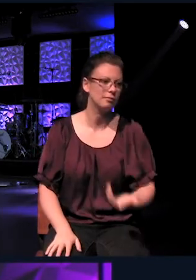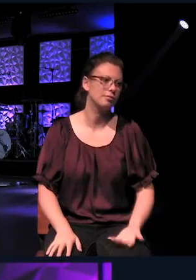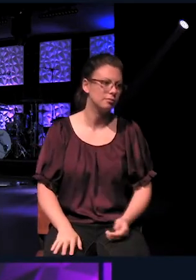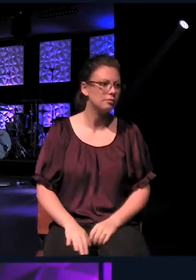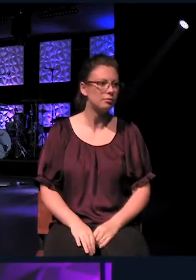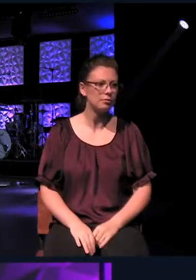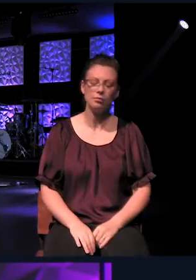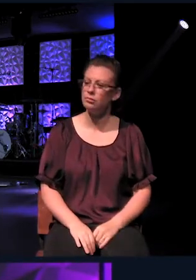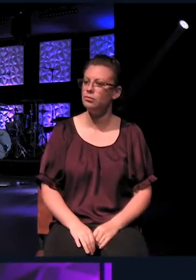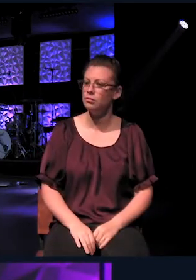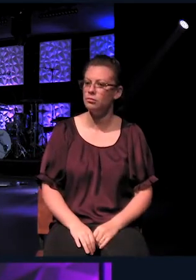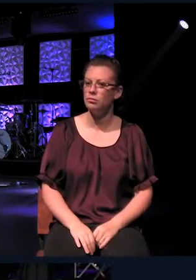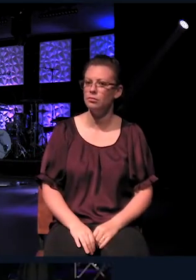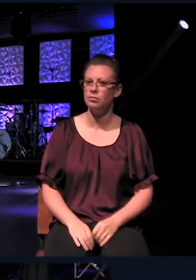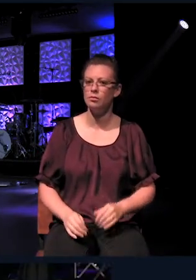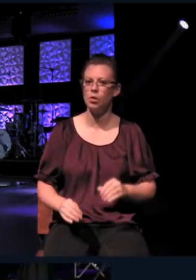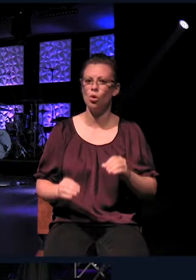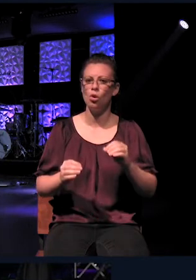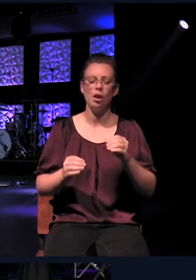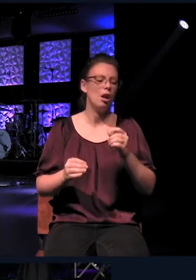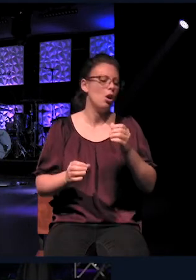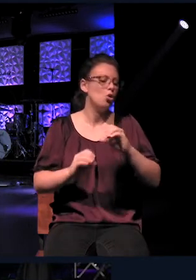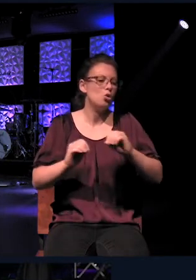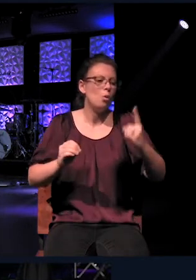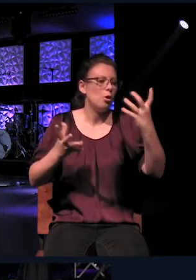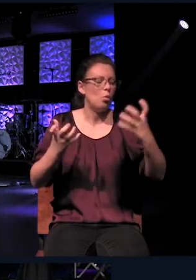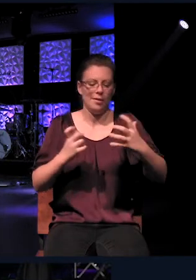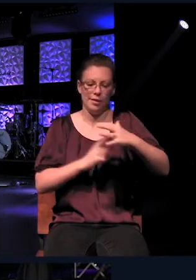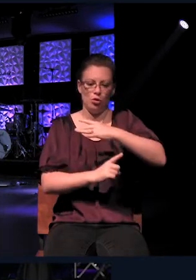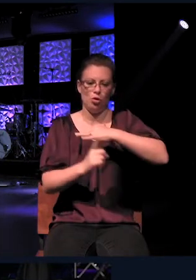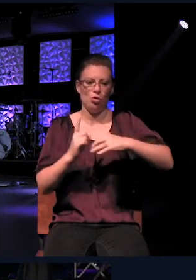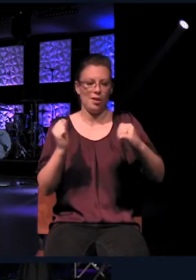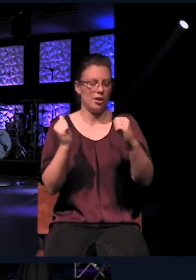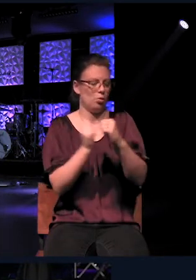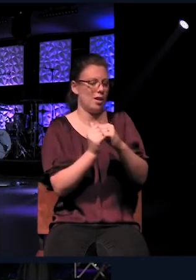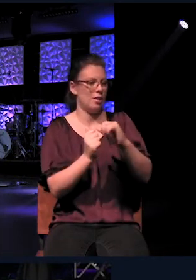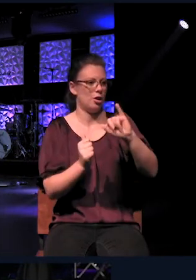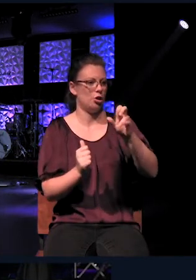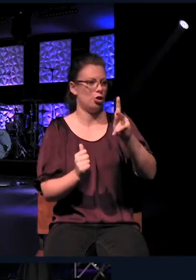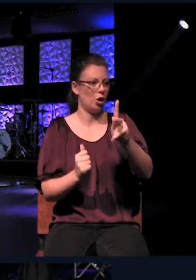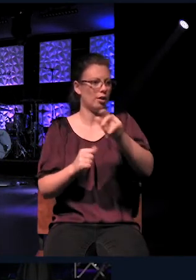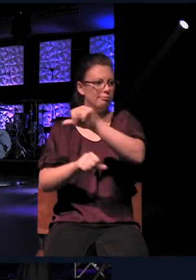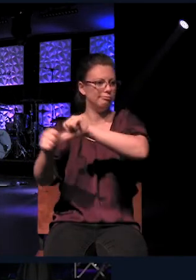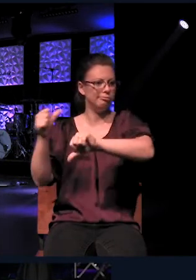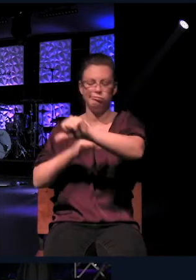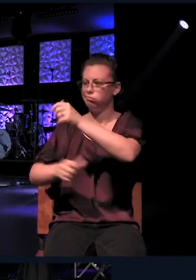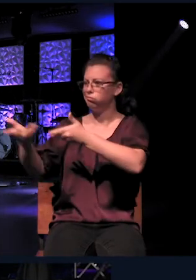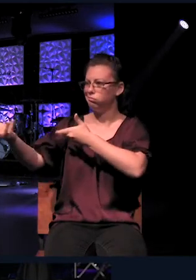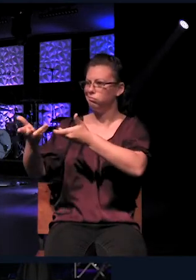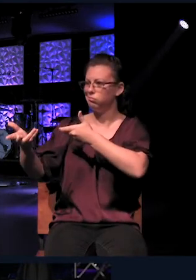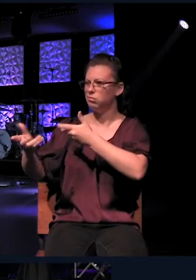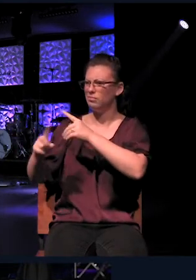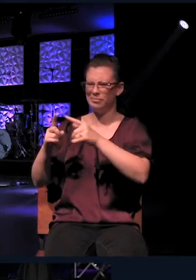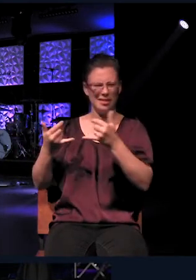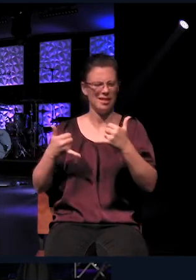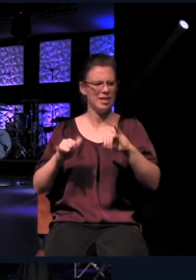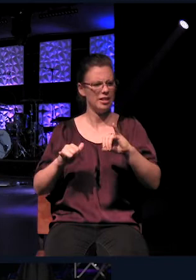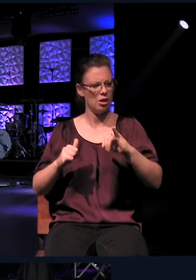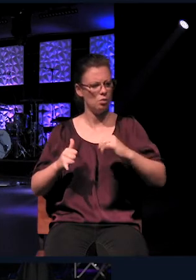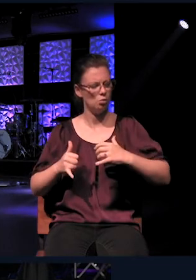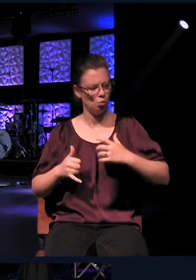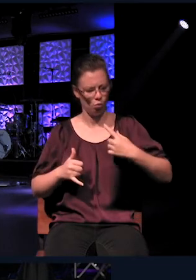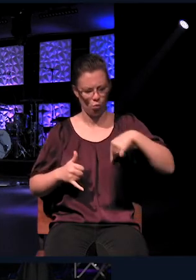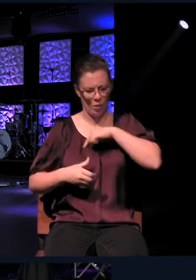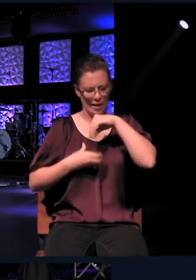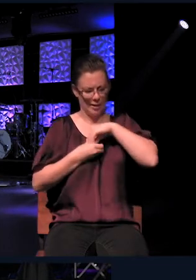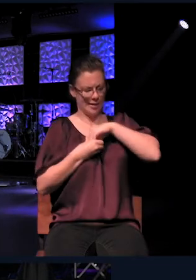No one wants to be around a jerk, but yet we sit here and we're angry and we're bitter and we're